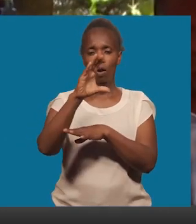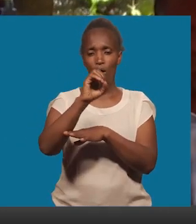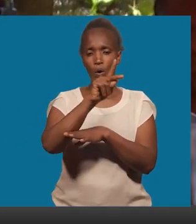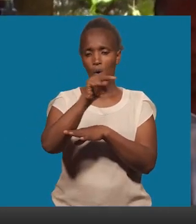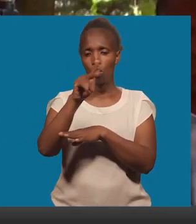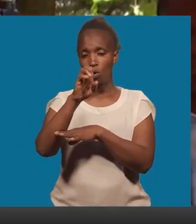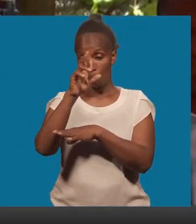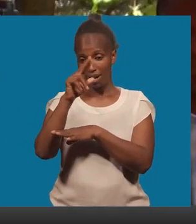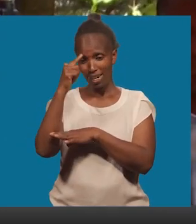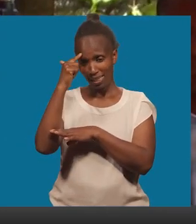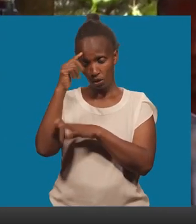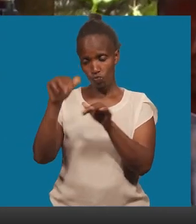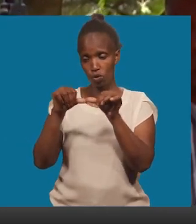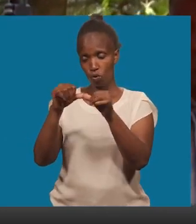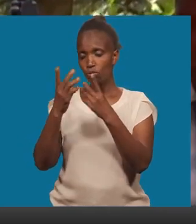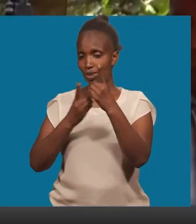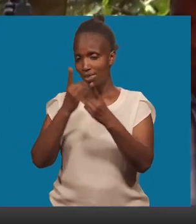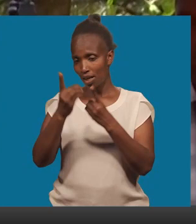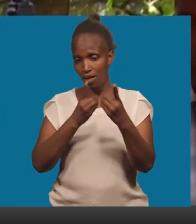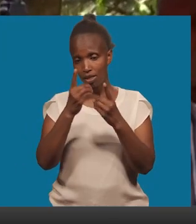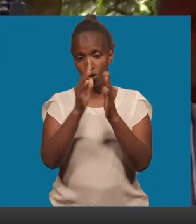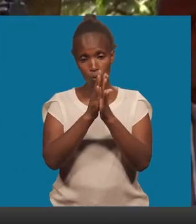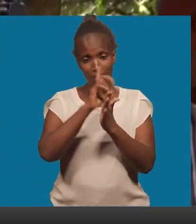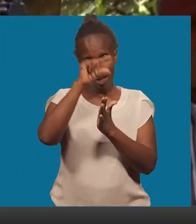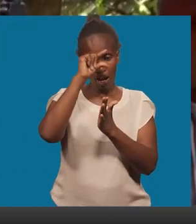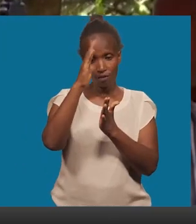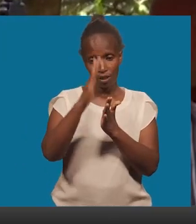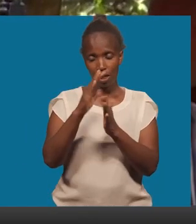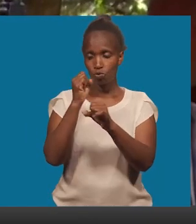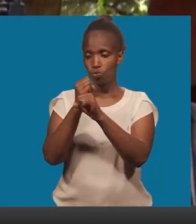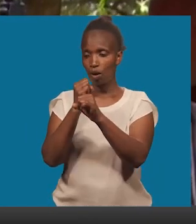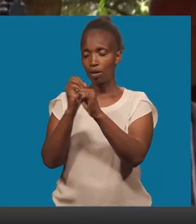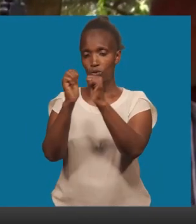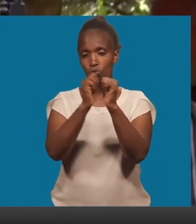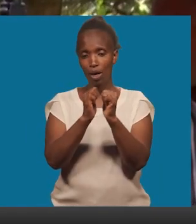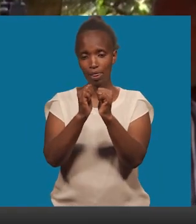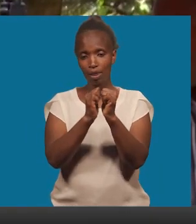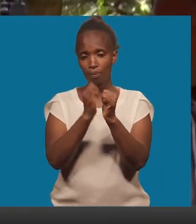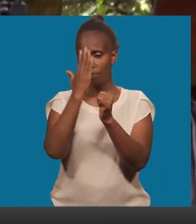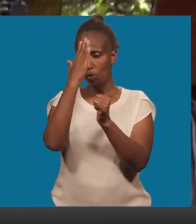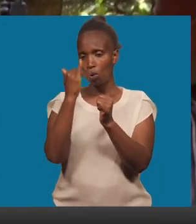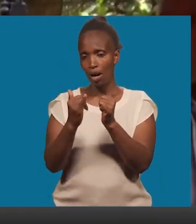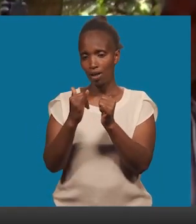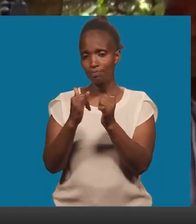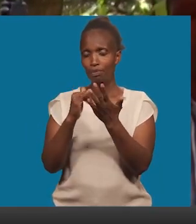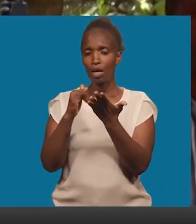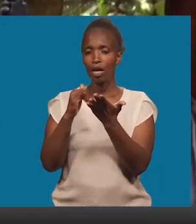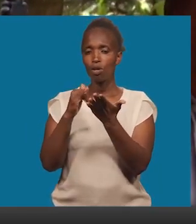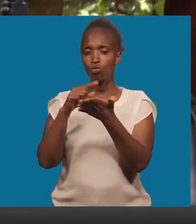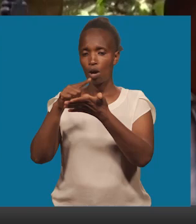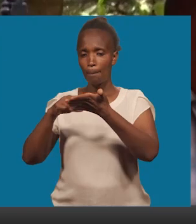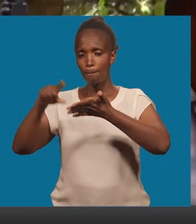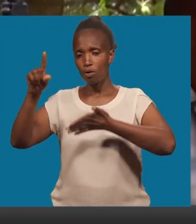I think we will be discussing with the governor and work together so that we quantify